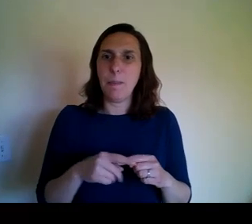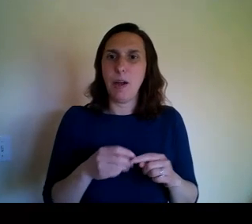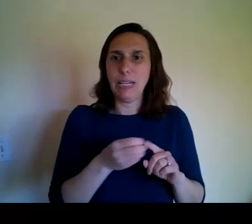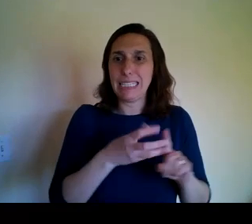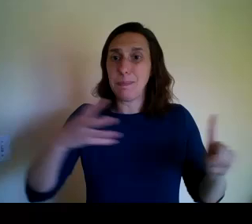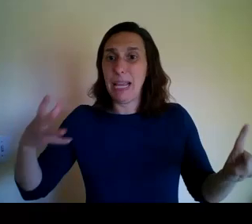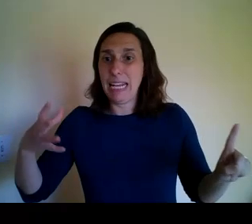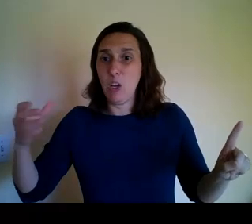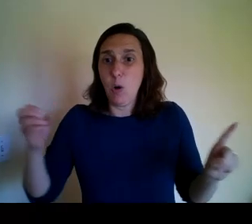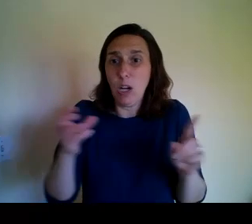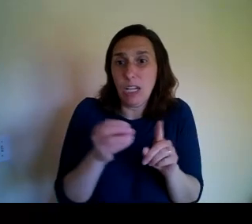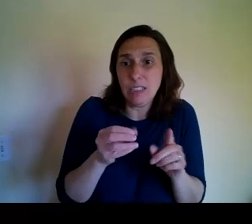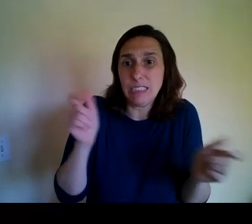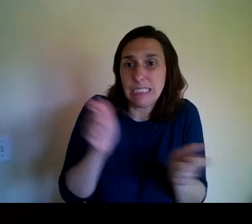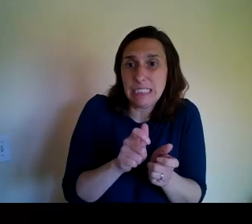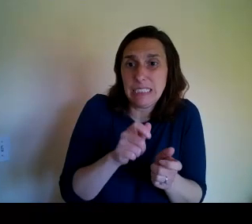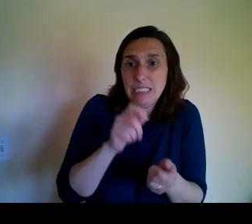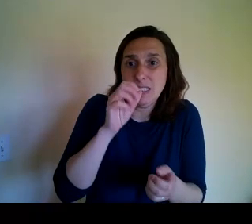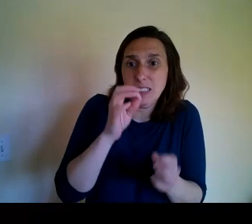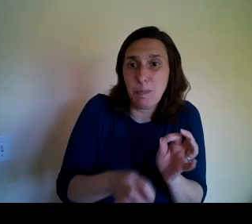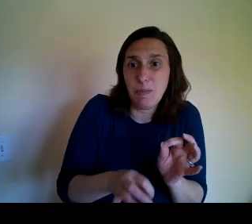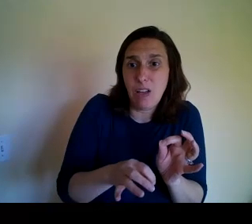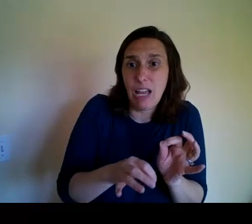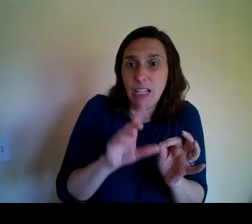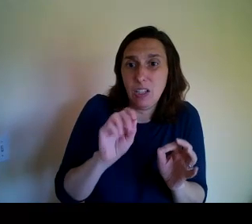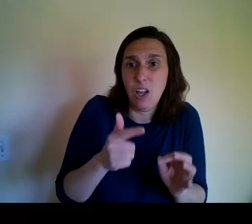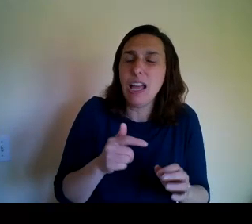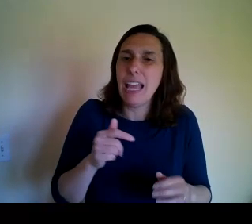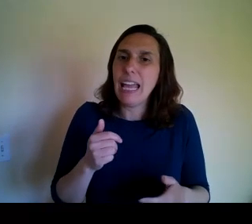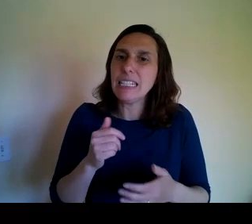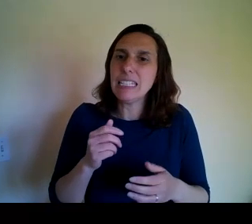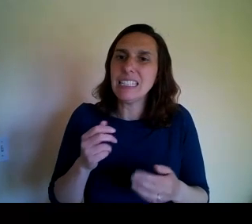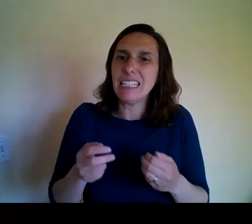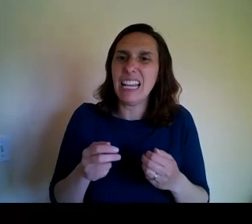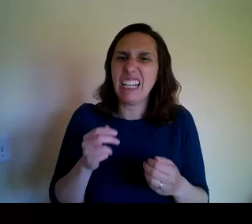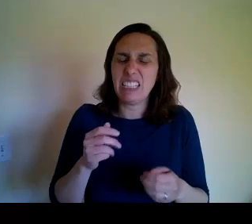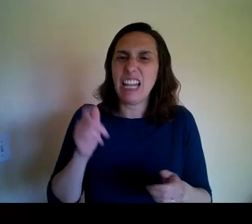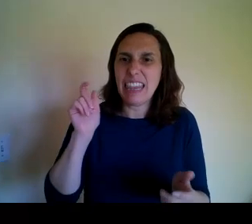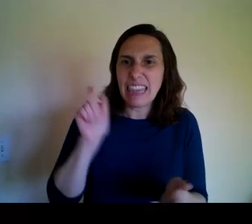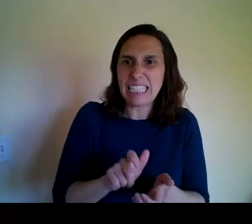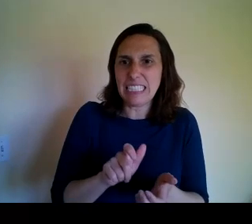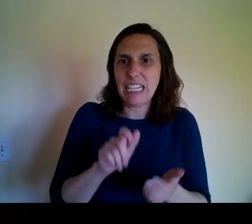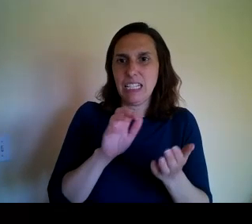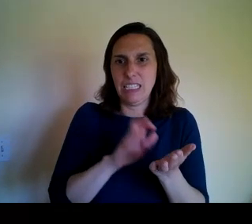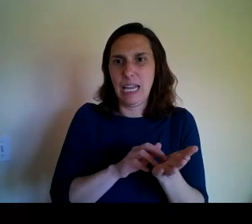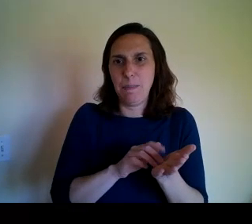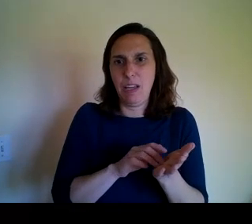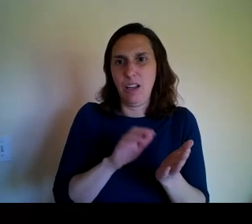very helpful is that it saves how much you have to type on a calculator. So this one here,